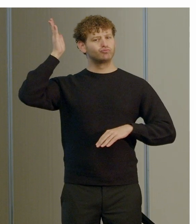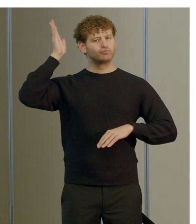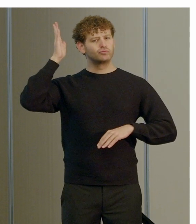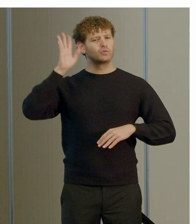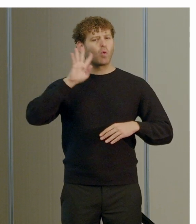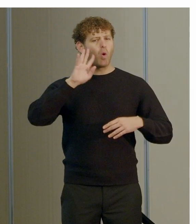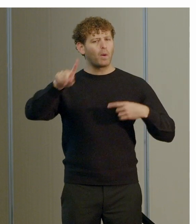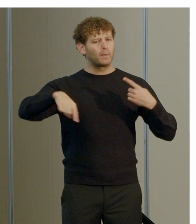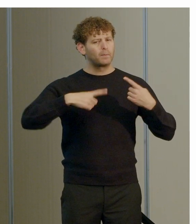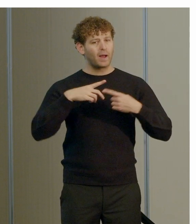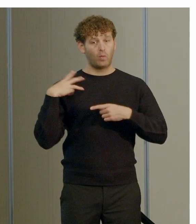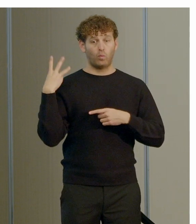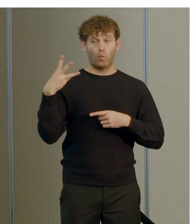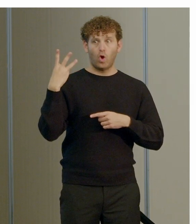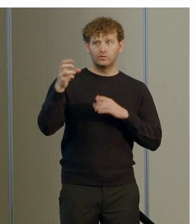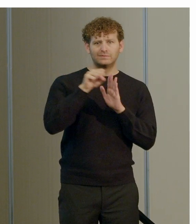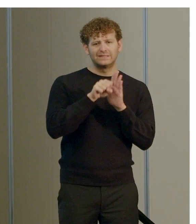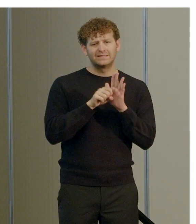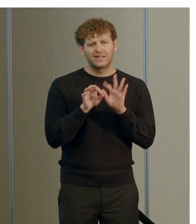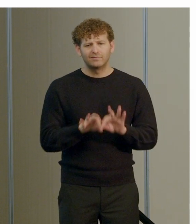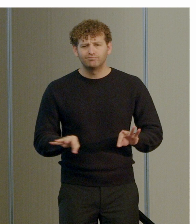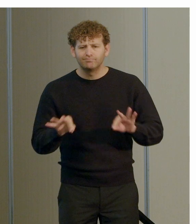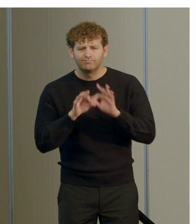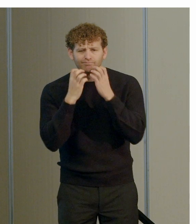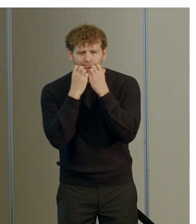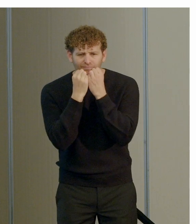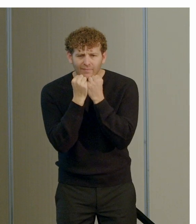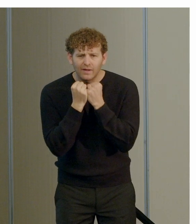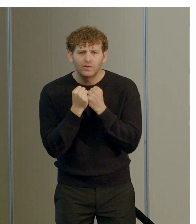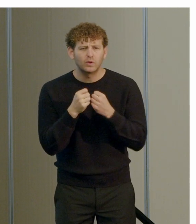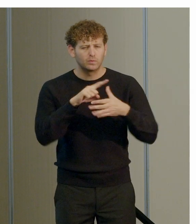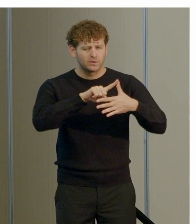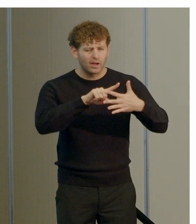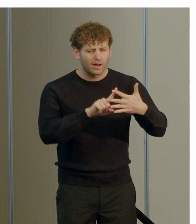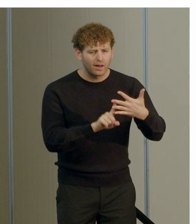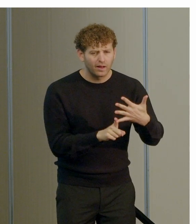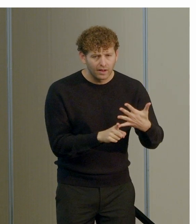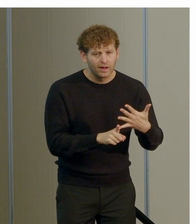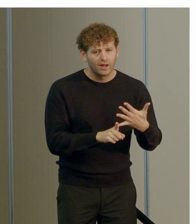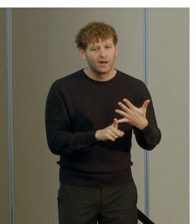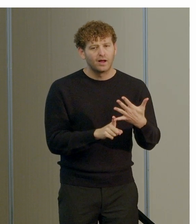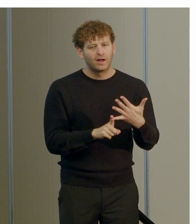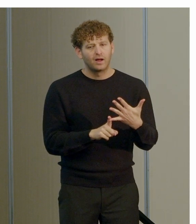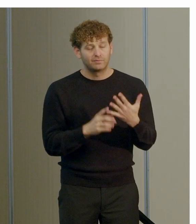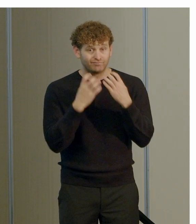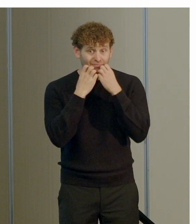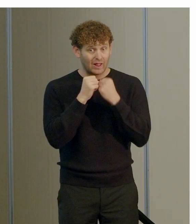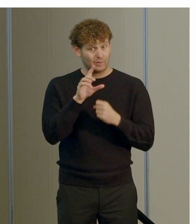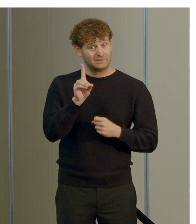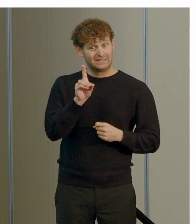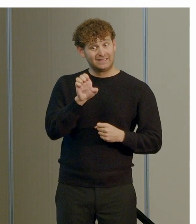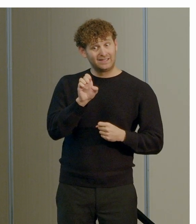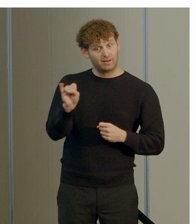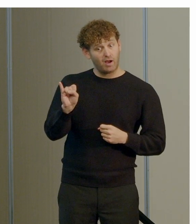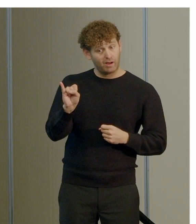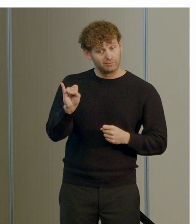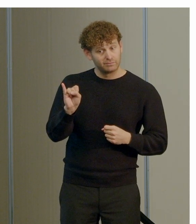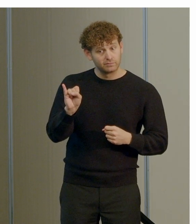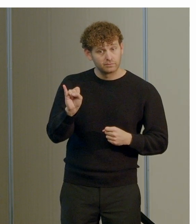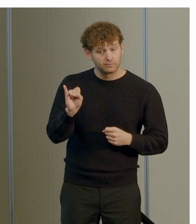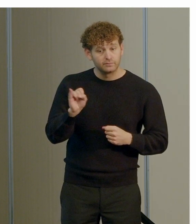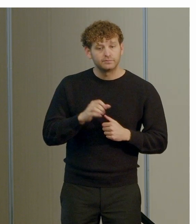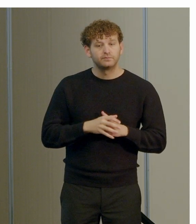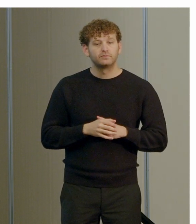State values. And in Washington State, we value DEI. And I would say that is equally, we